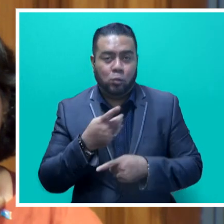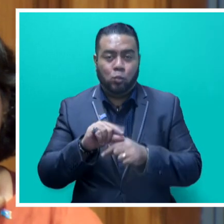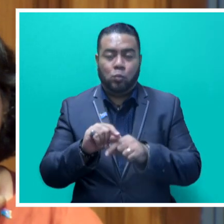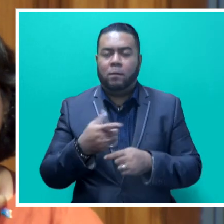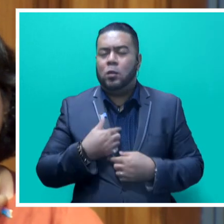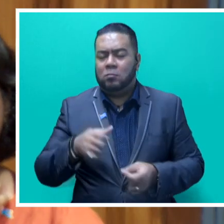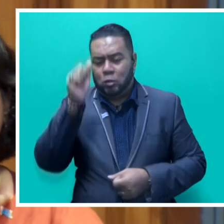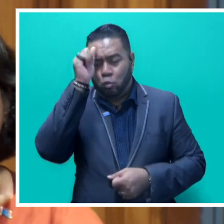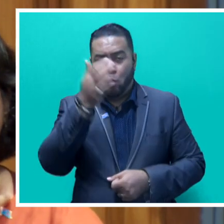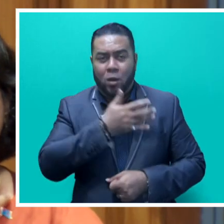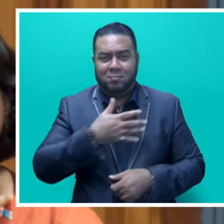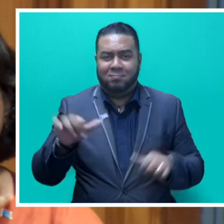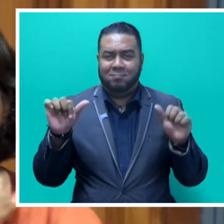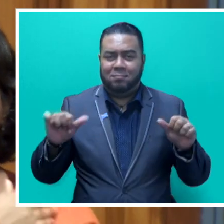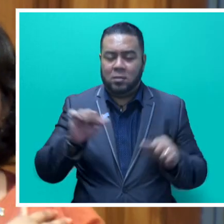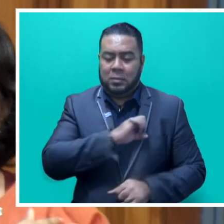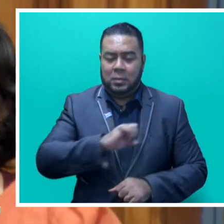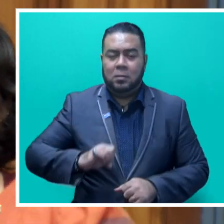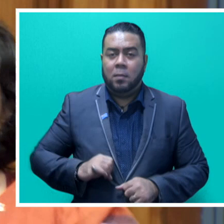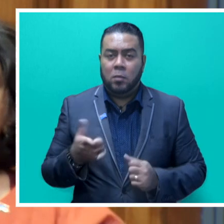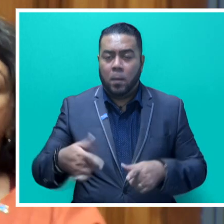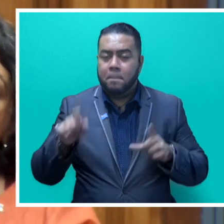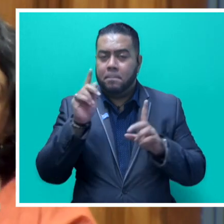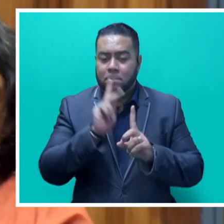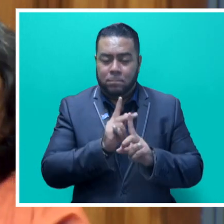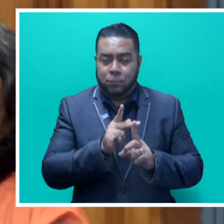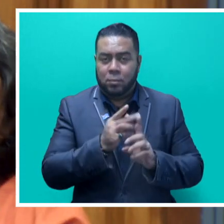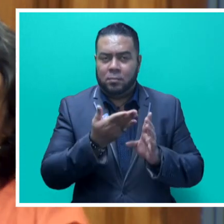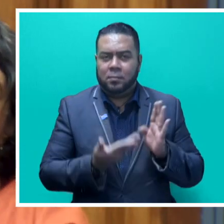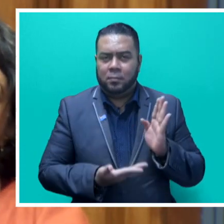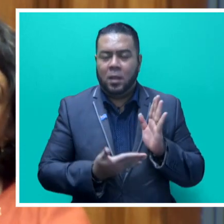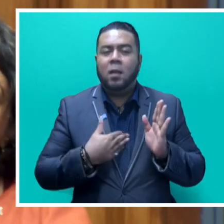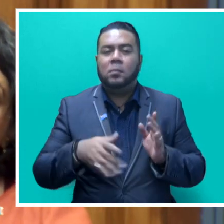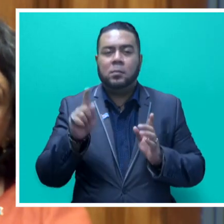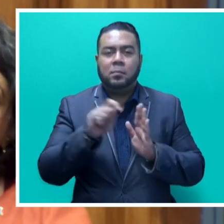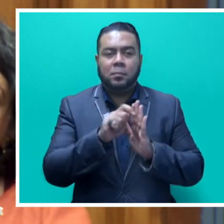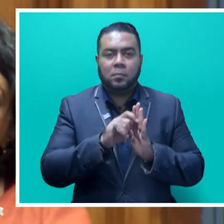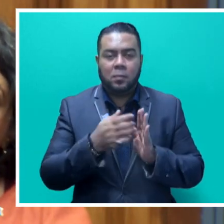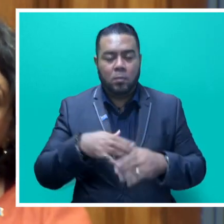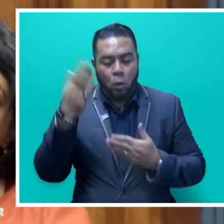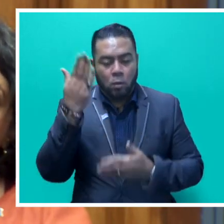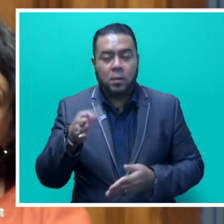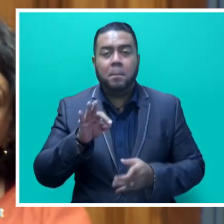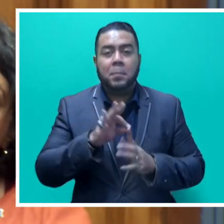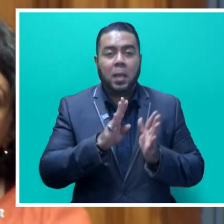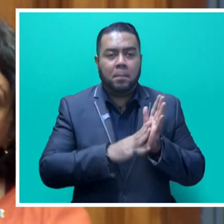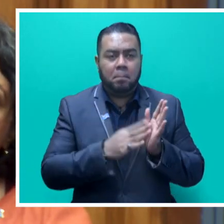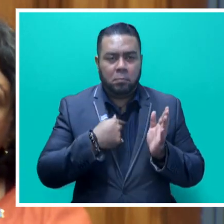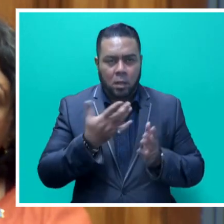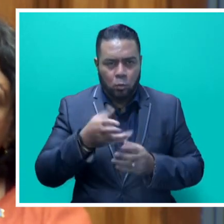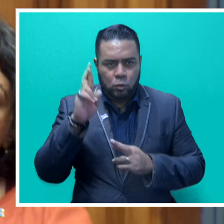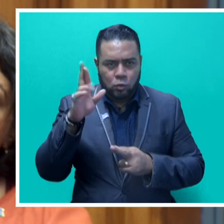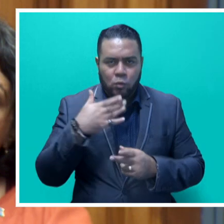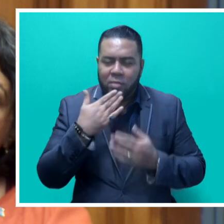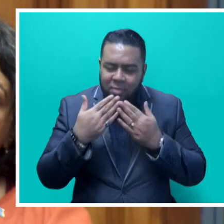gracious address, with particular focus vis-à-vis the portfolio I have been entrusted by the Honourable Prime Minister, I wish to begin